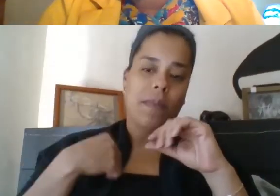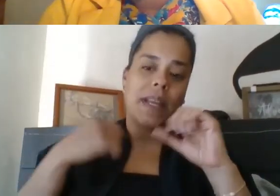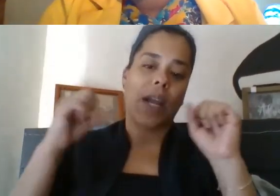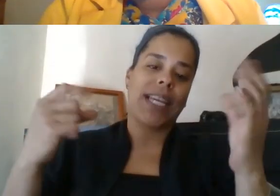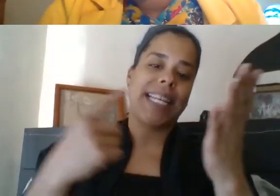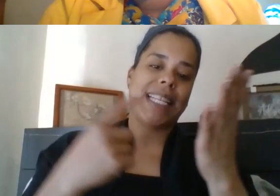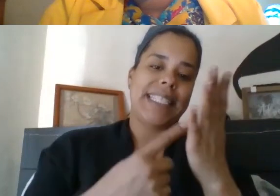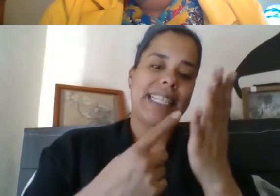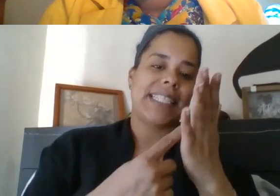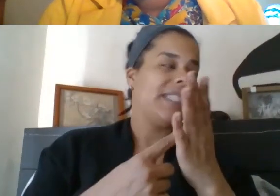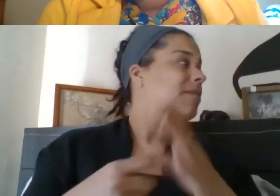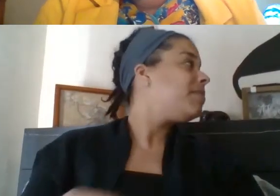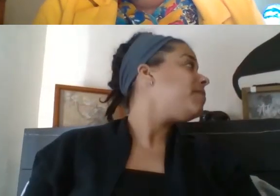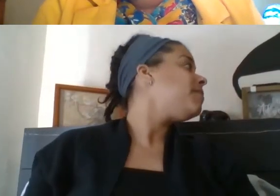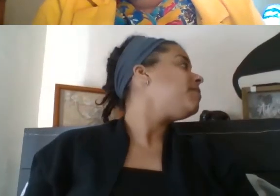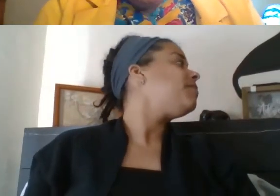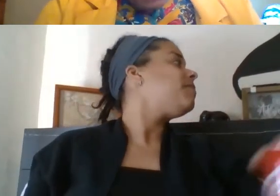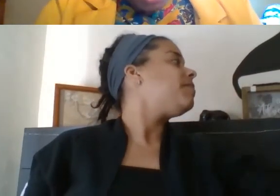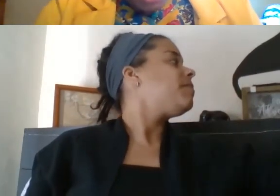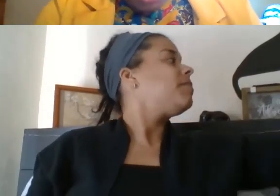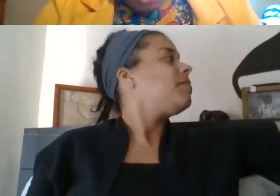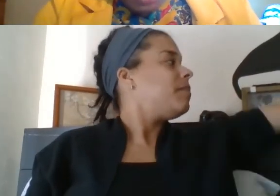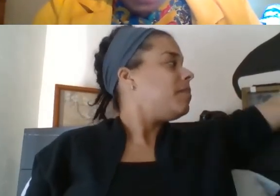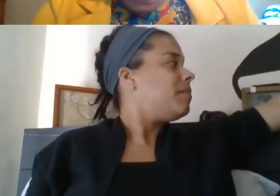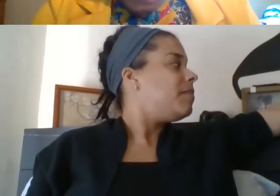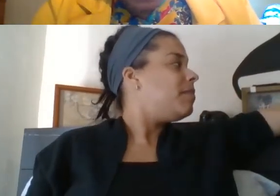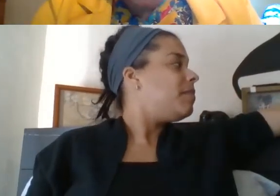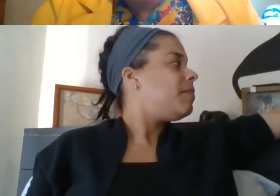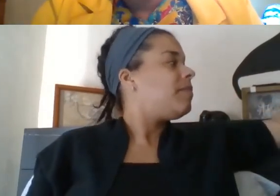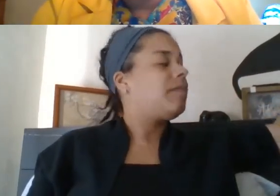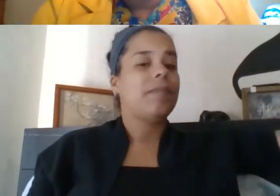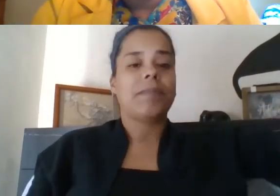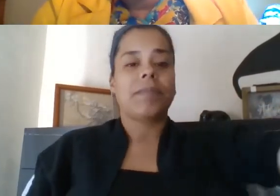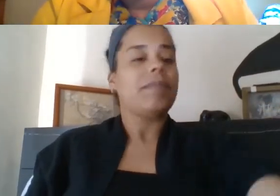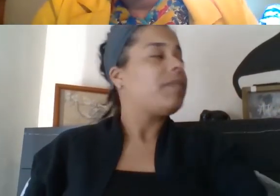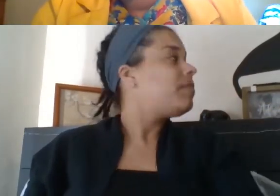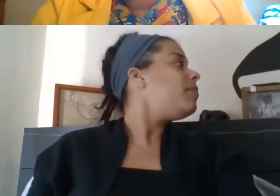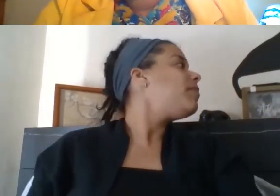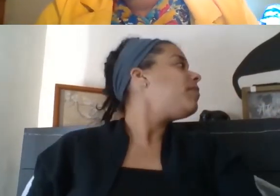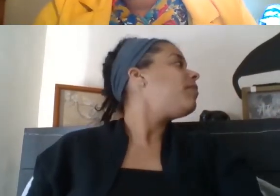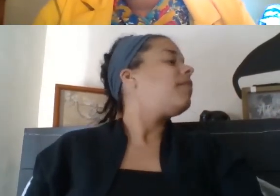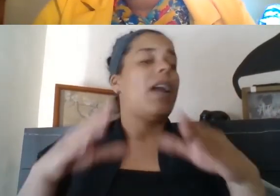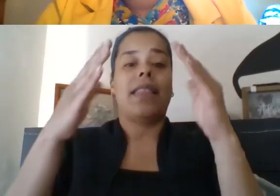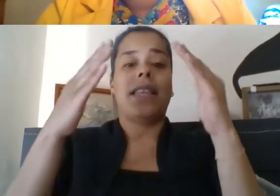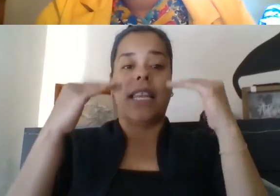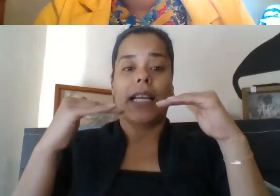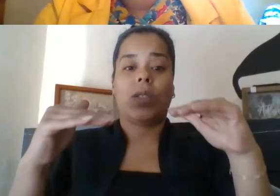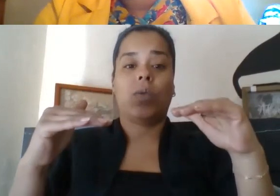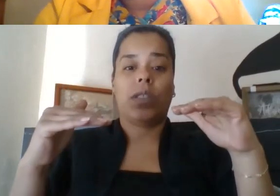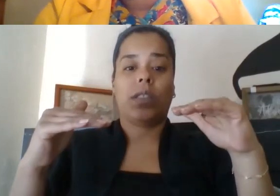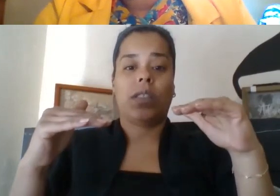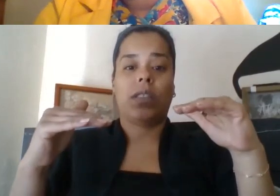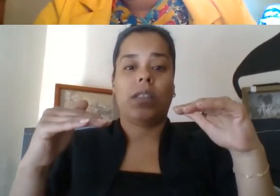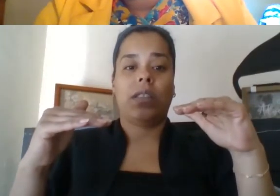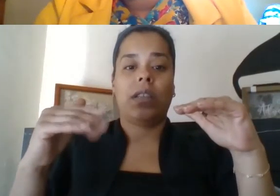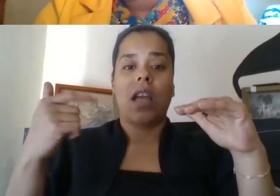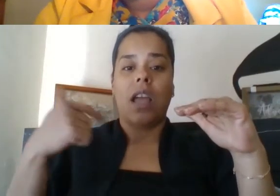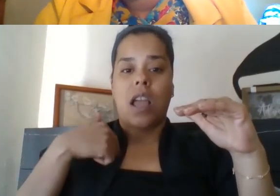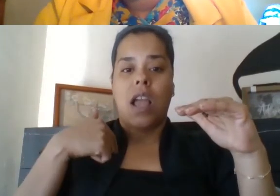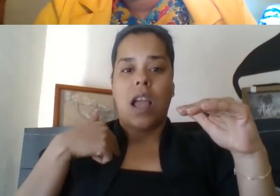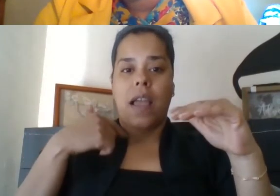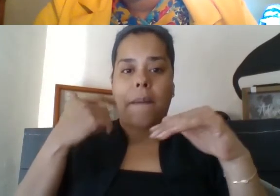discuss that. The next question, I'm going to take it from the chat. It says, I am